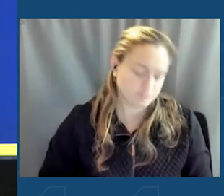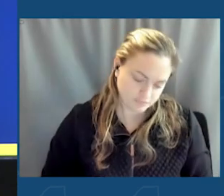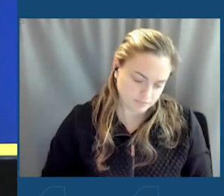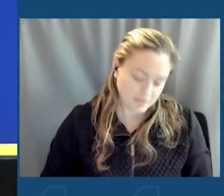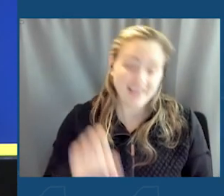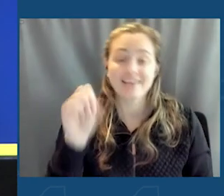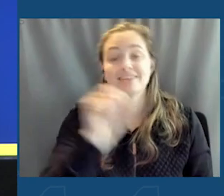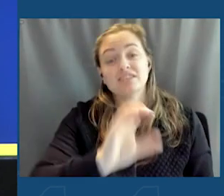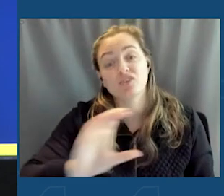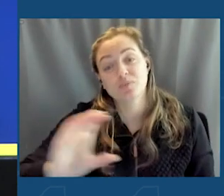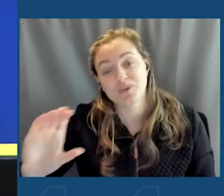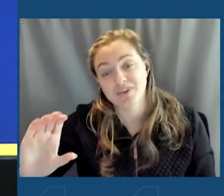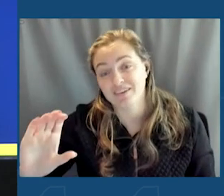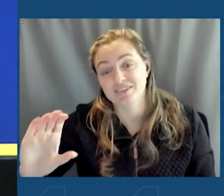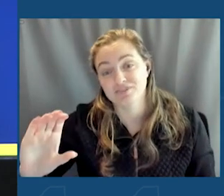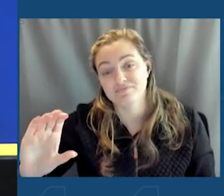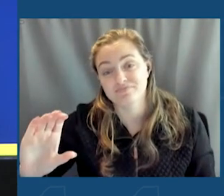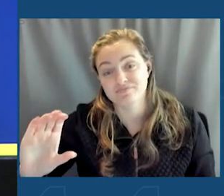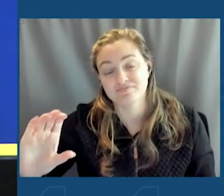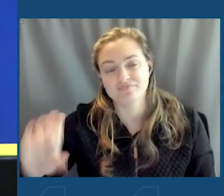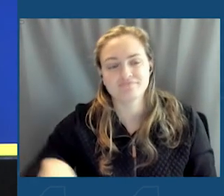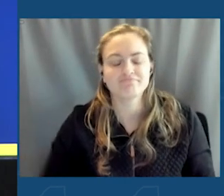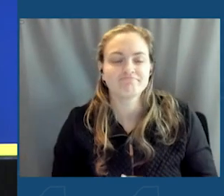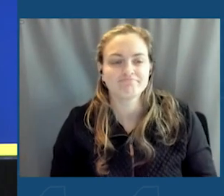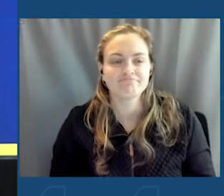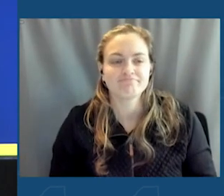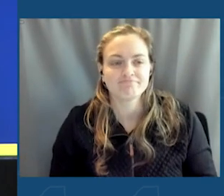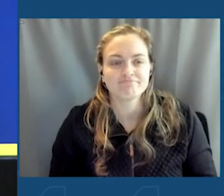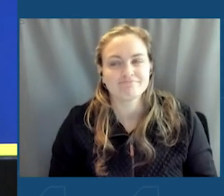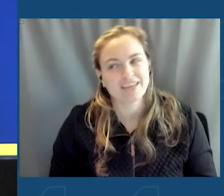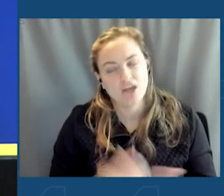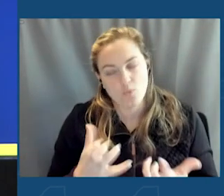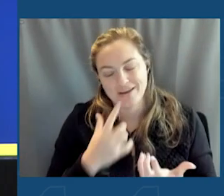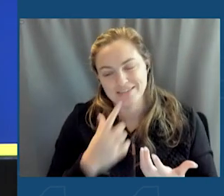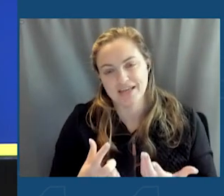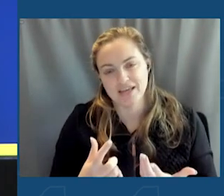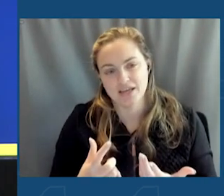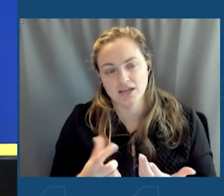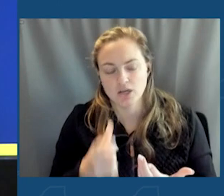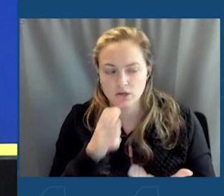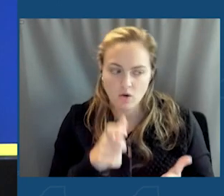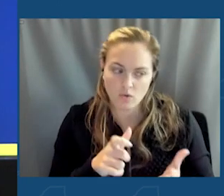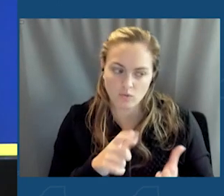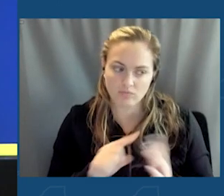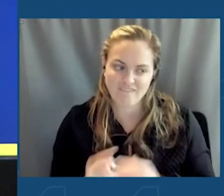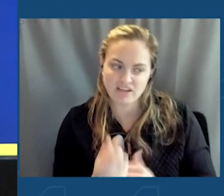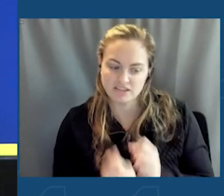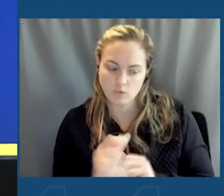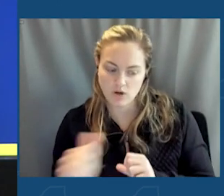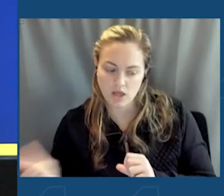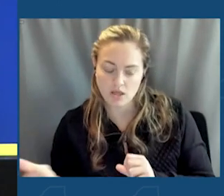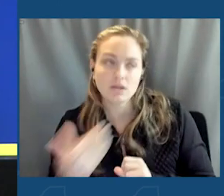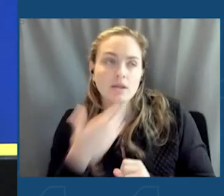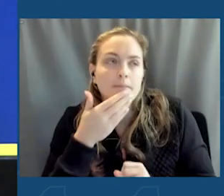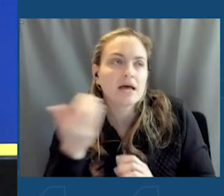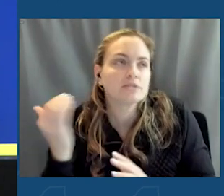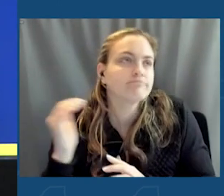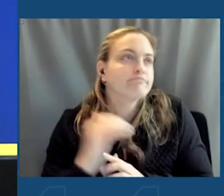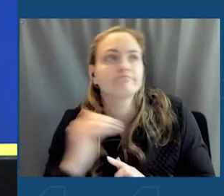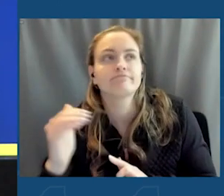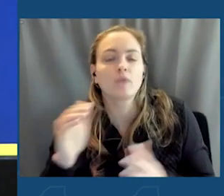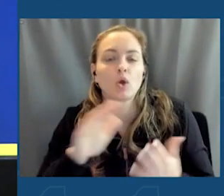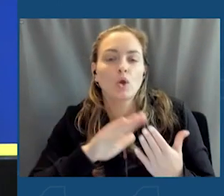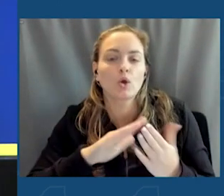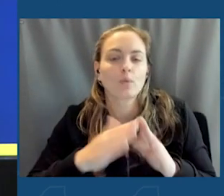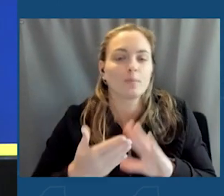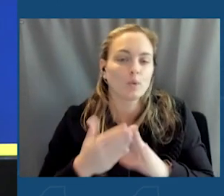Community College, which, Governor, I like to say, no offense to anyone else, the best community college anywhere in the state of New